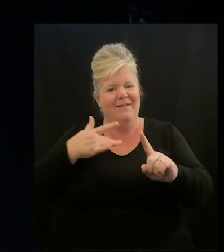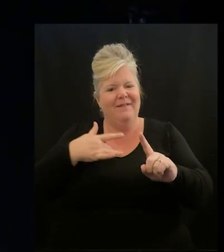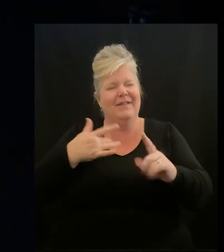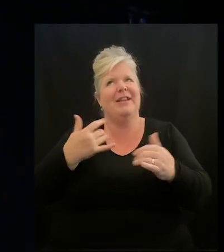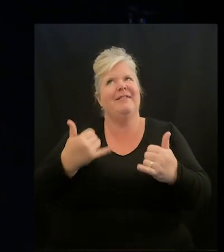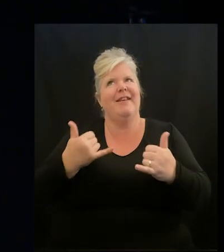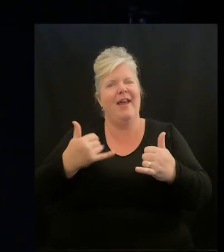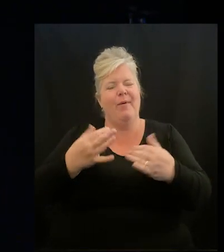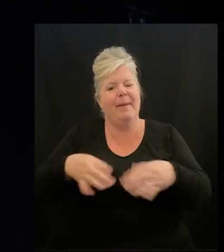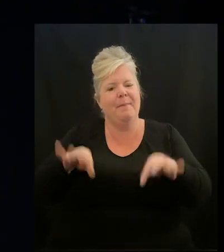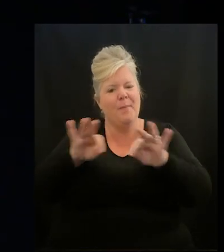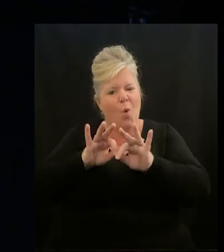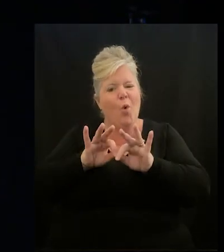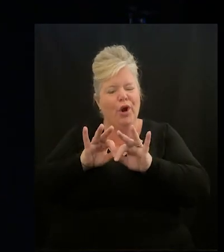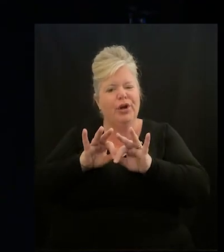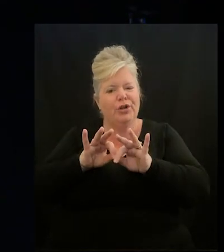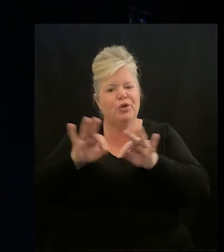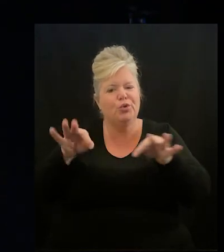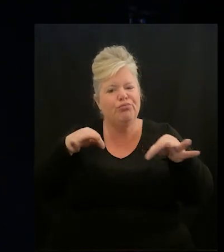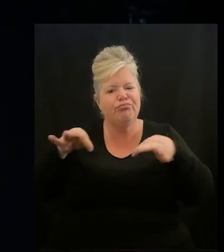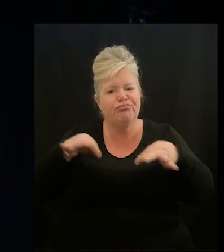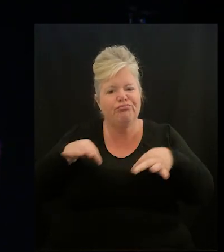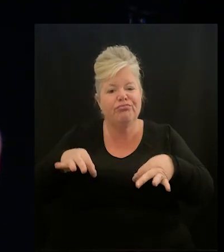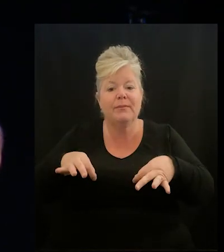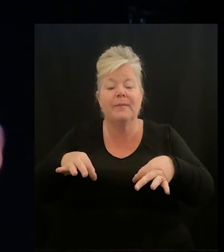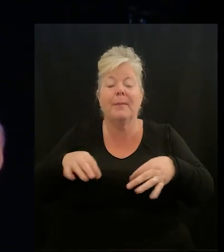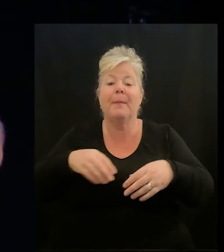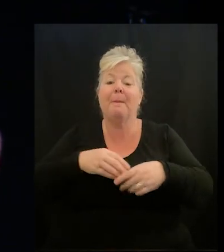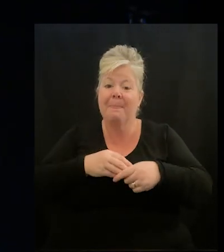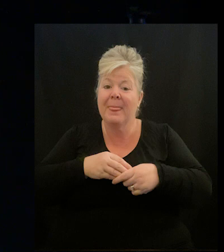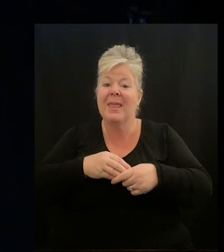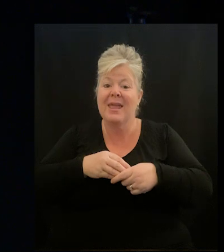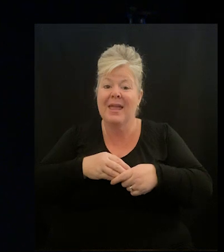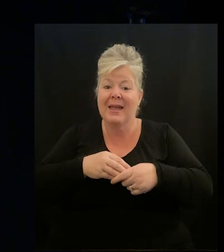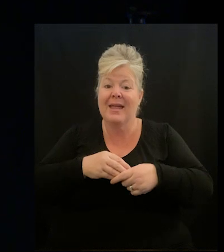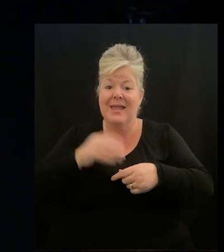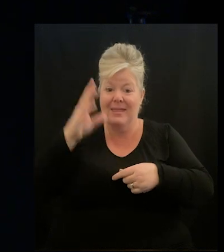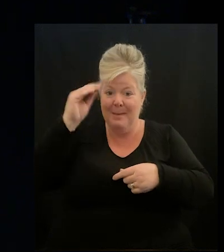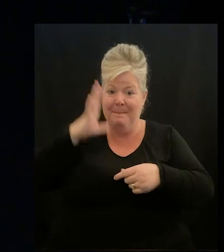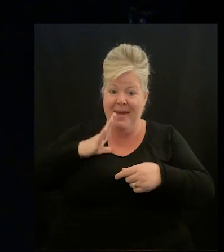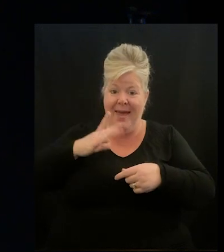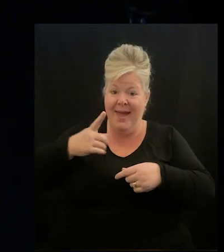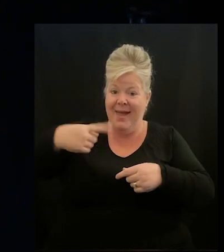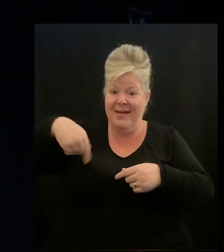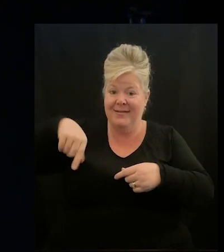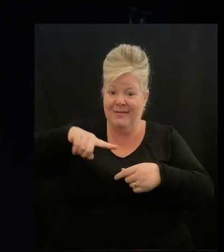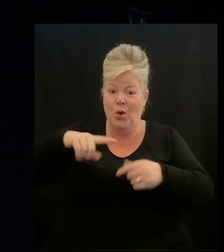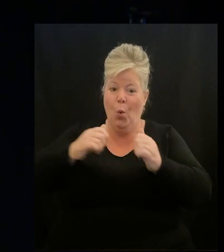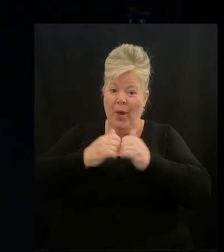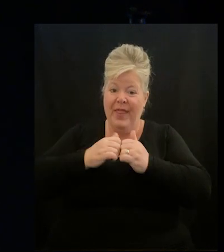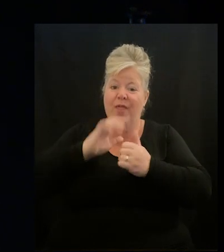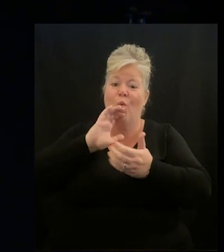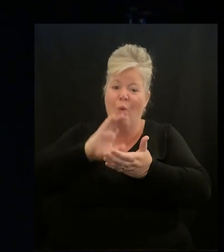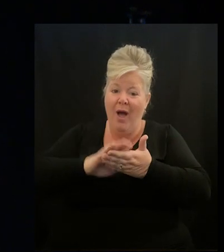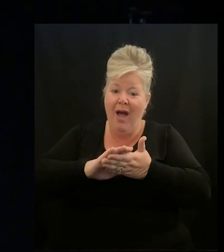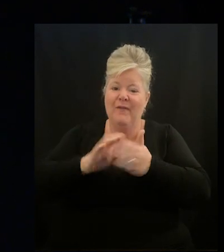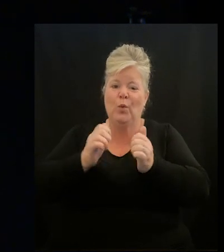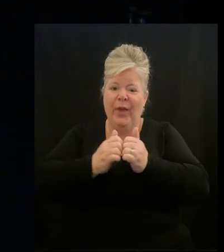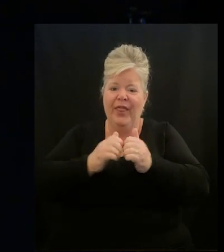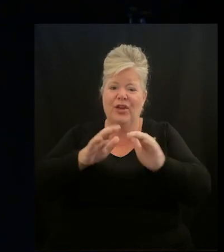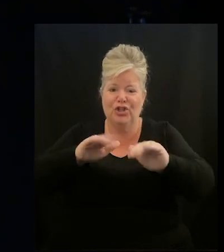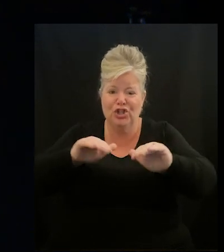it's important to realize in this passage right here that it was the men of Judah with their wives and their